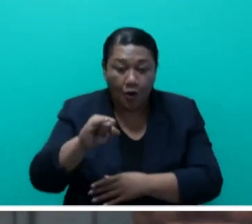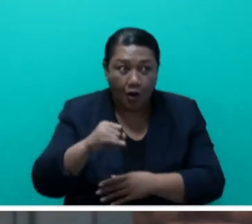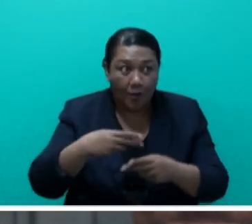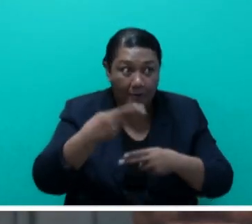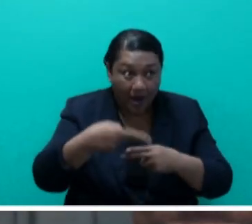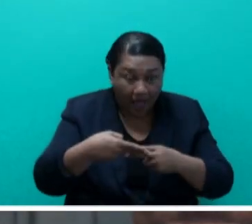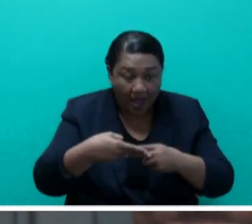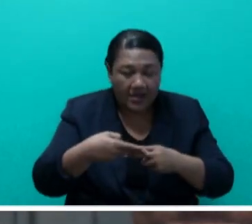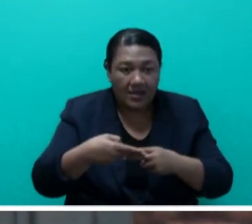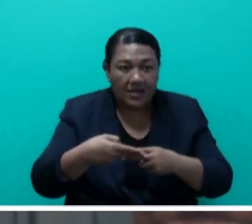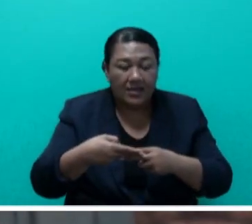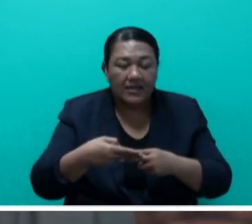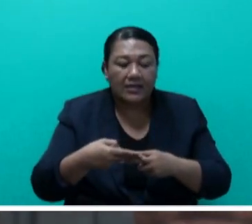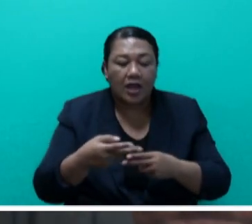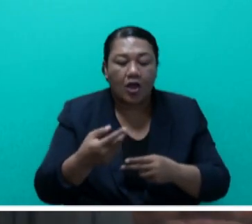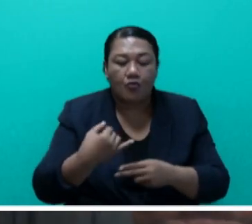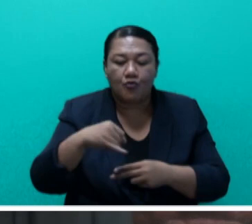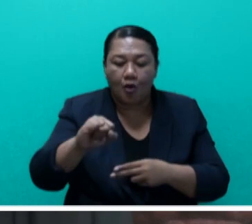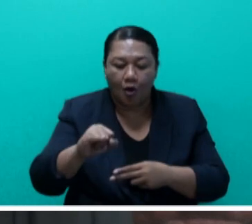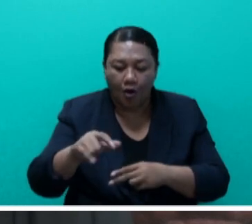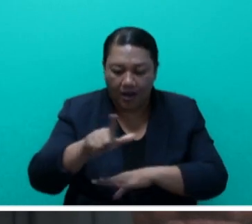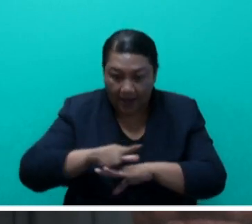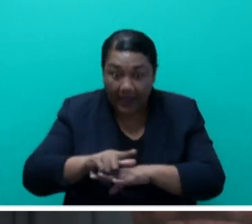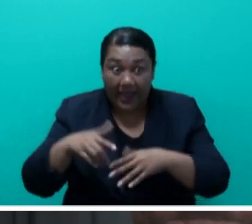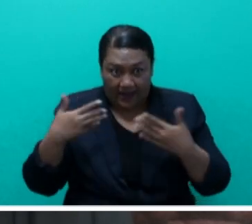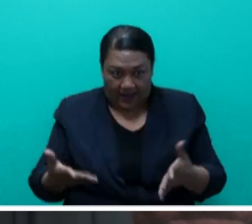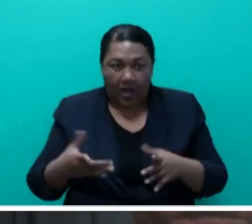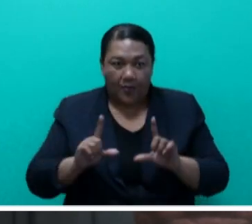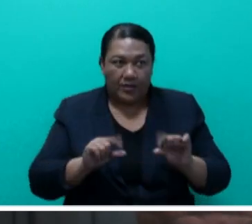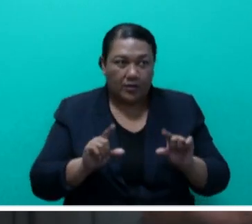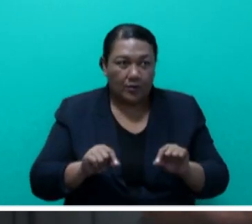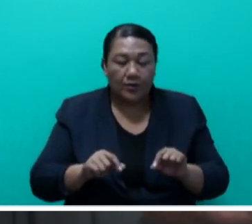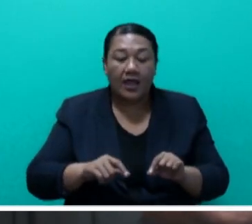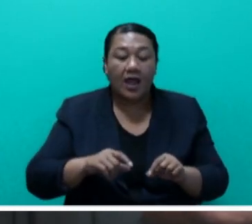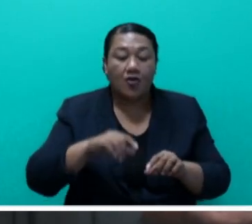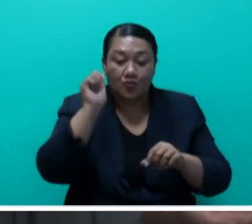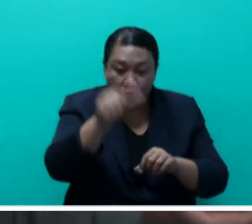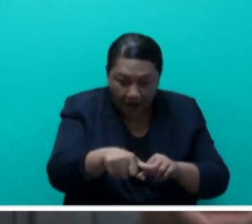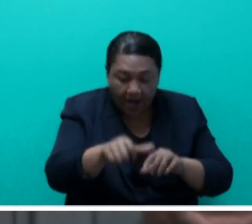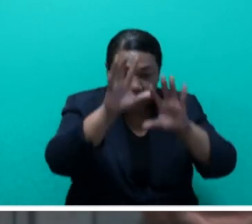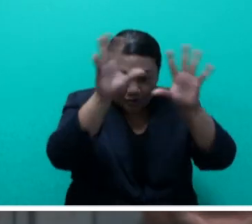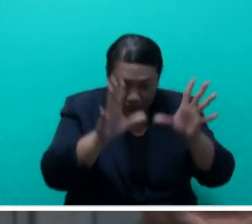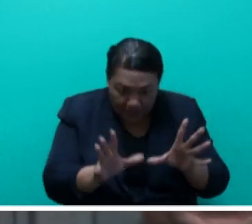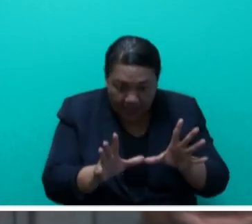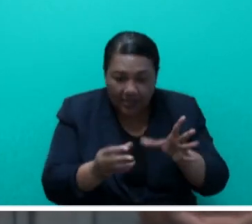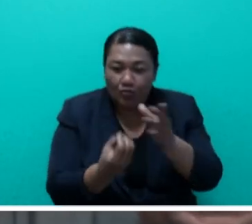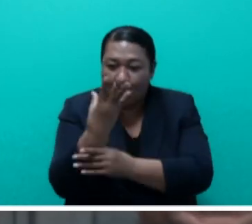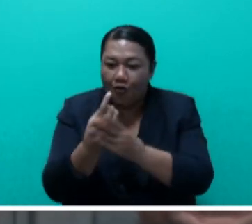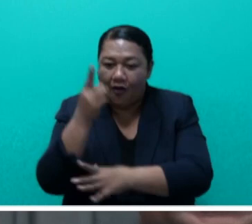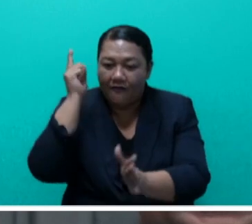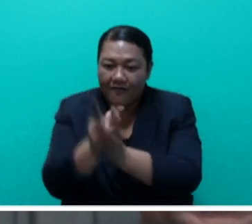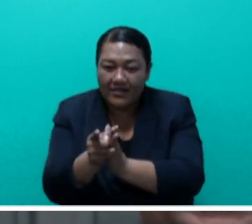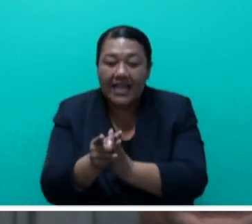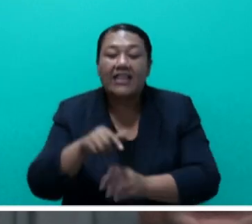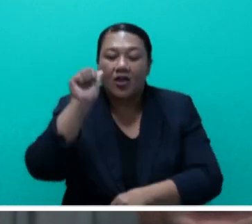And now, we are doing it the right way. We're putting the right trees in the right place where we can grow more faster and